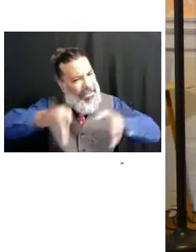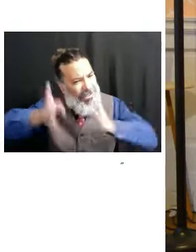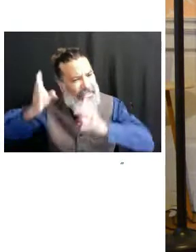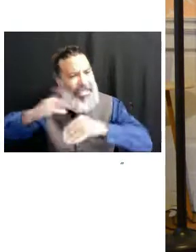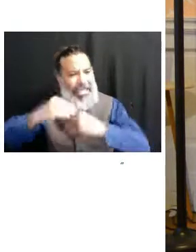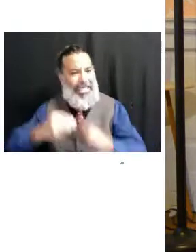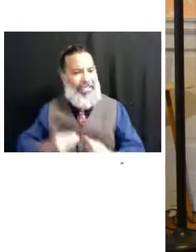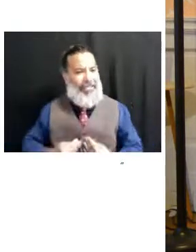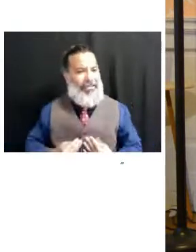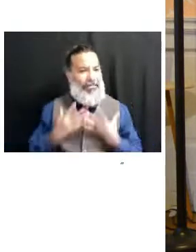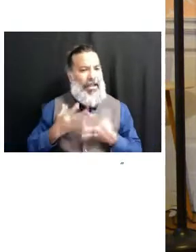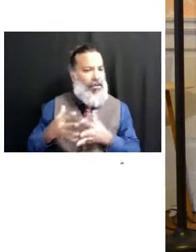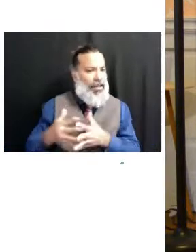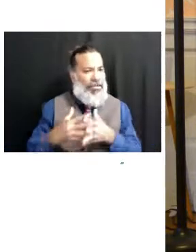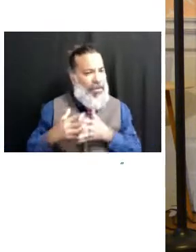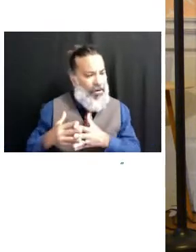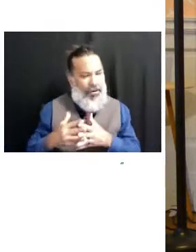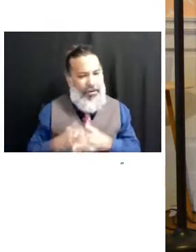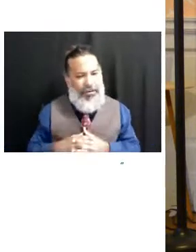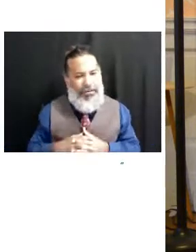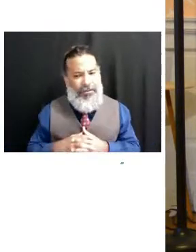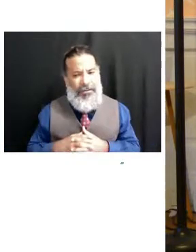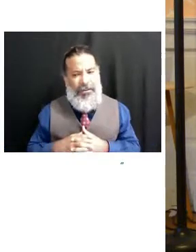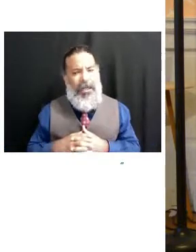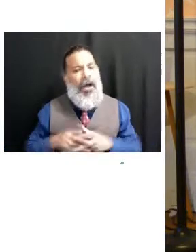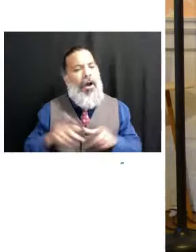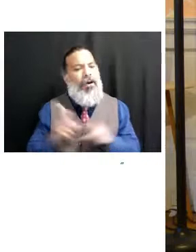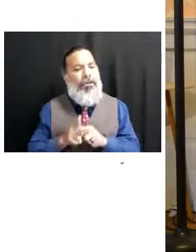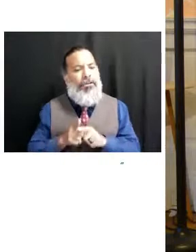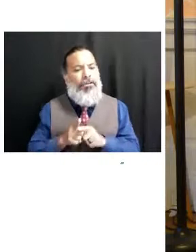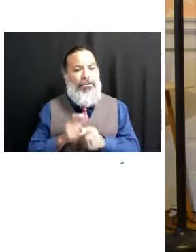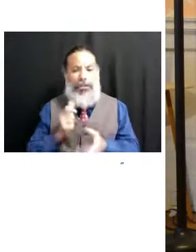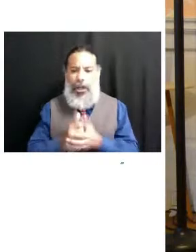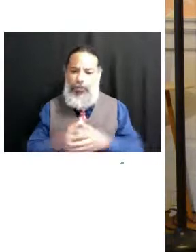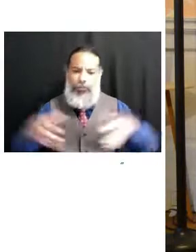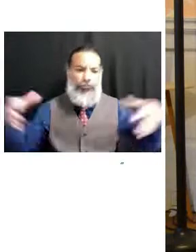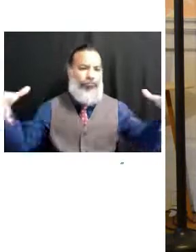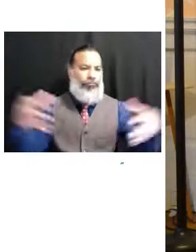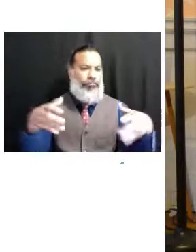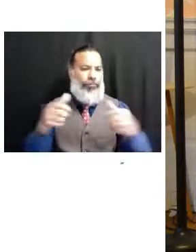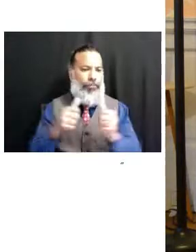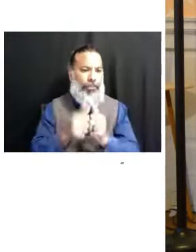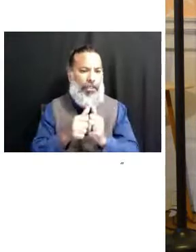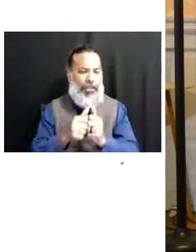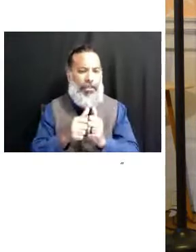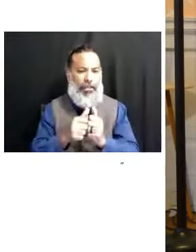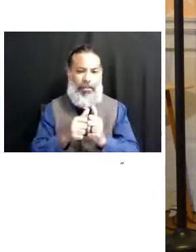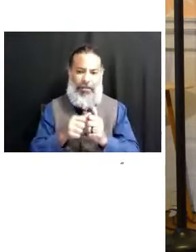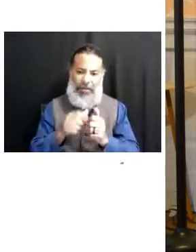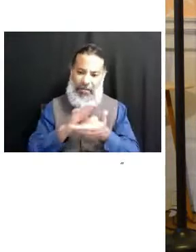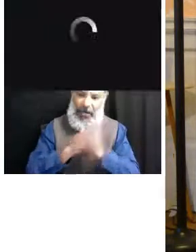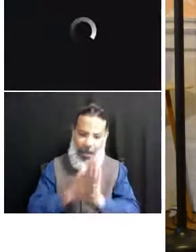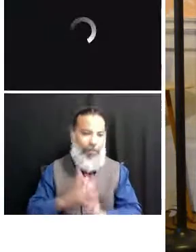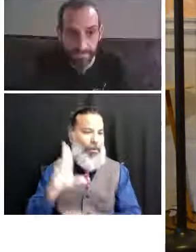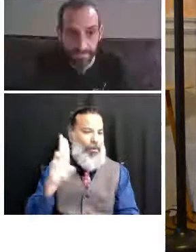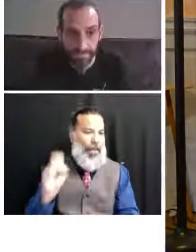inspired Americans and that brought them together as the United States.